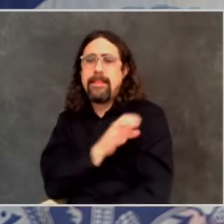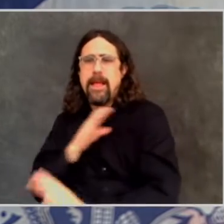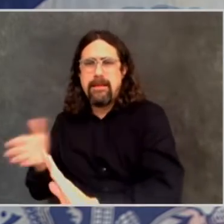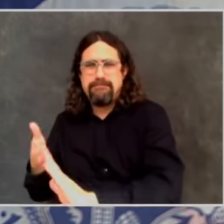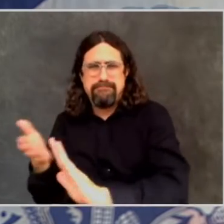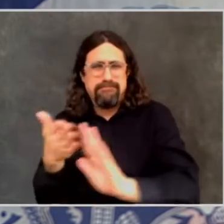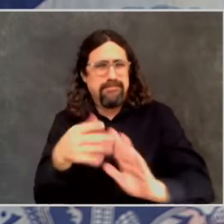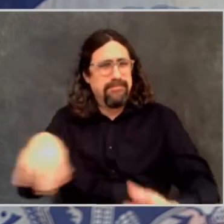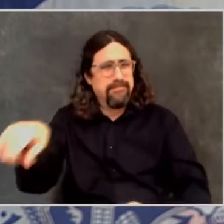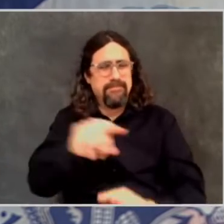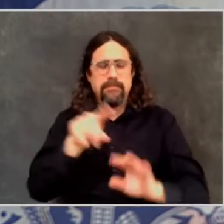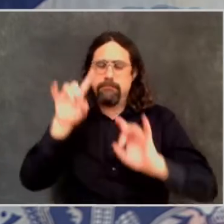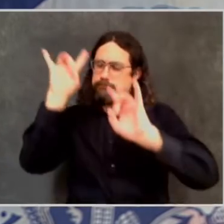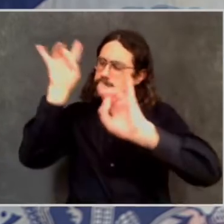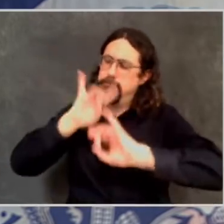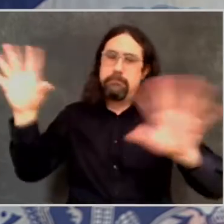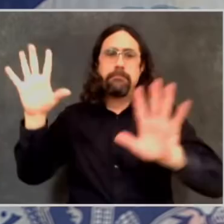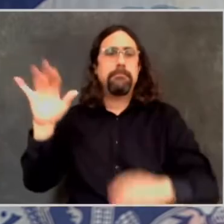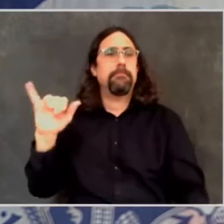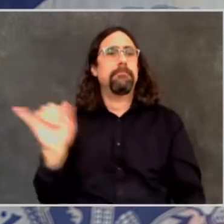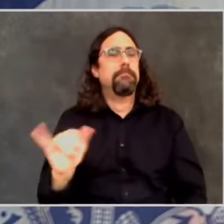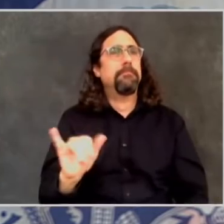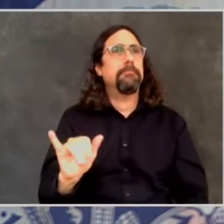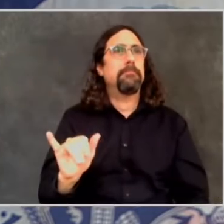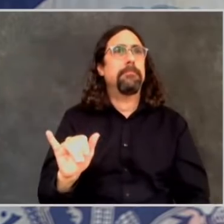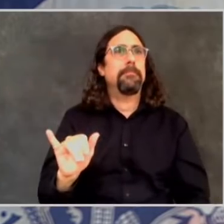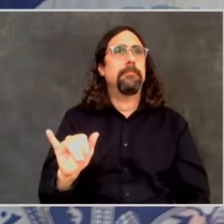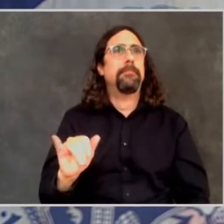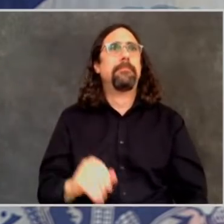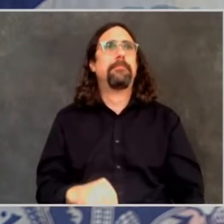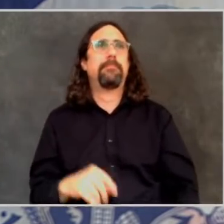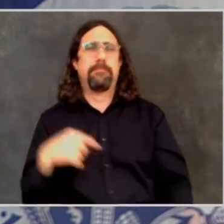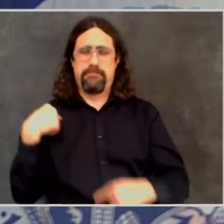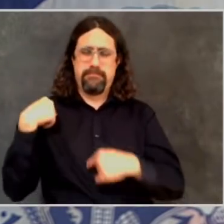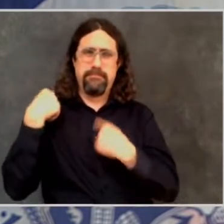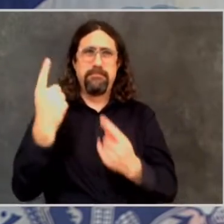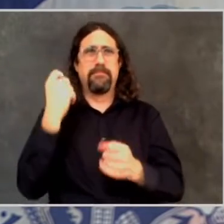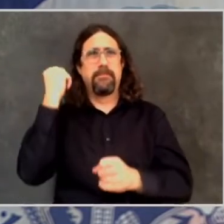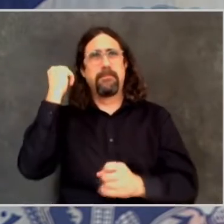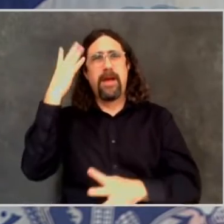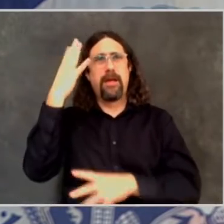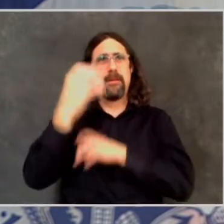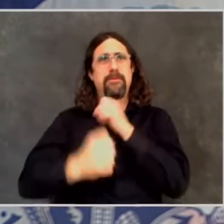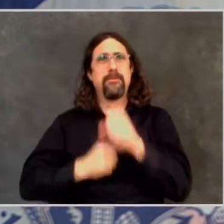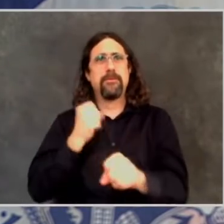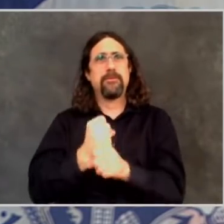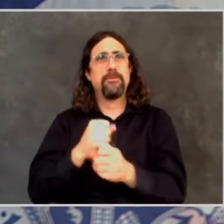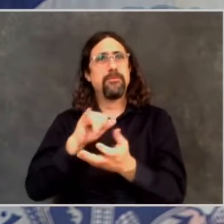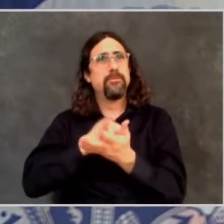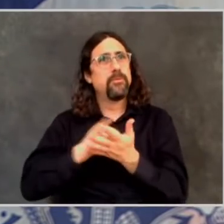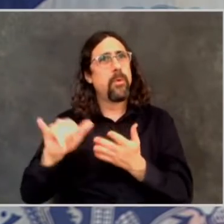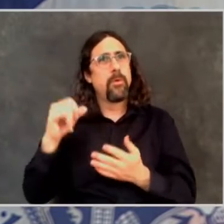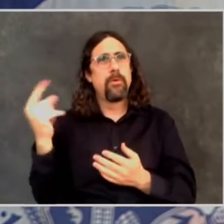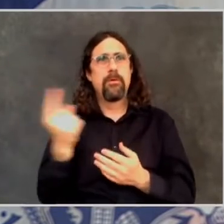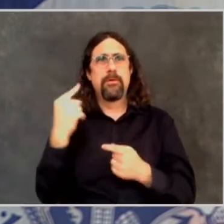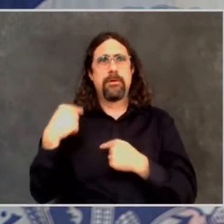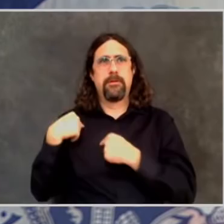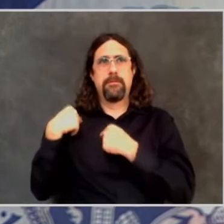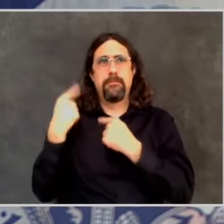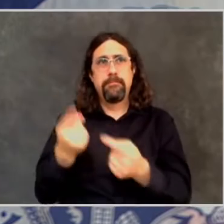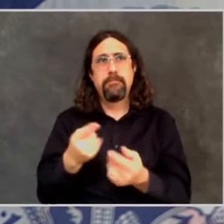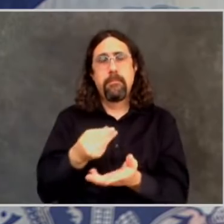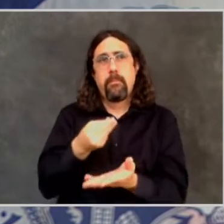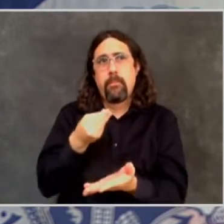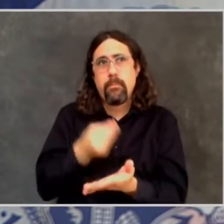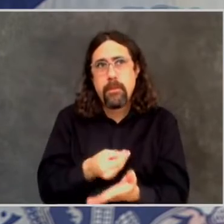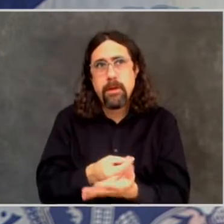those community nonprofits and the charities and all the organizations that did such important work at the community level. And I think that